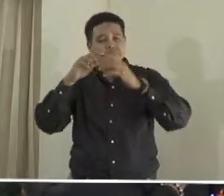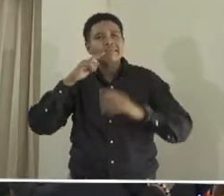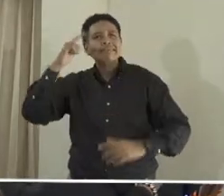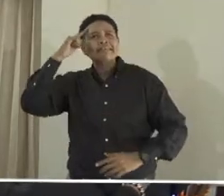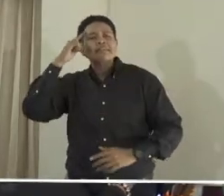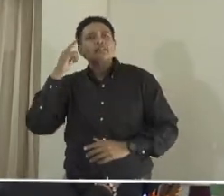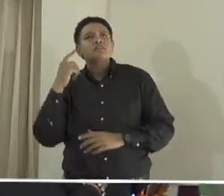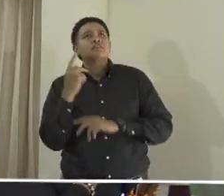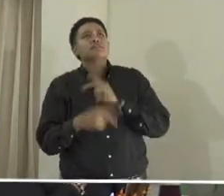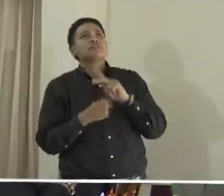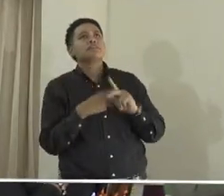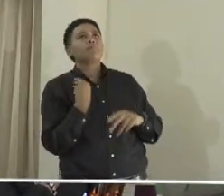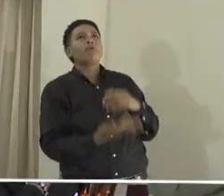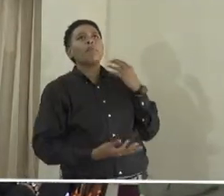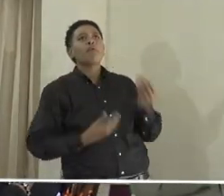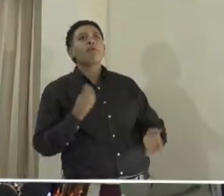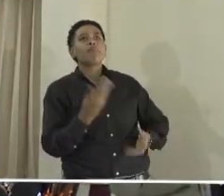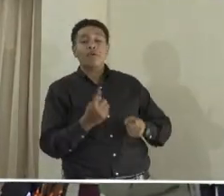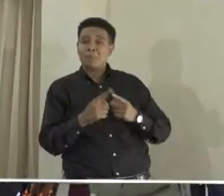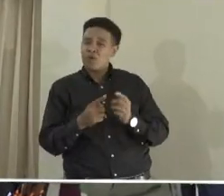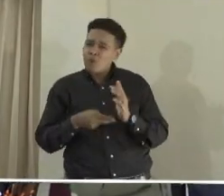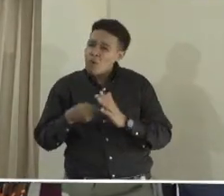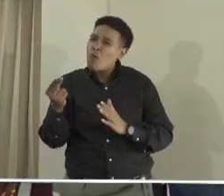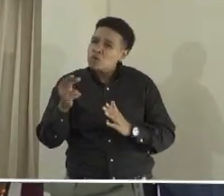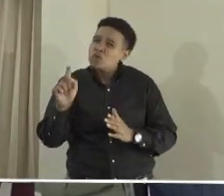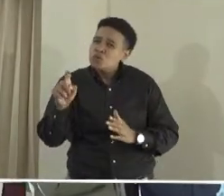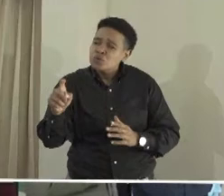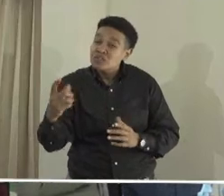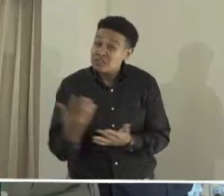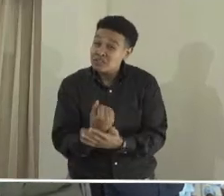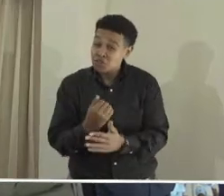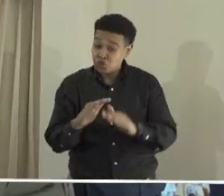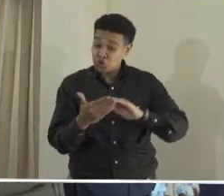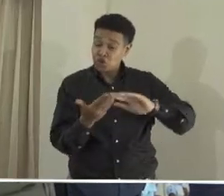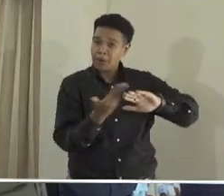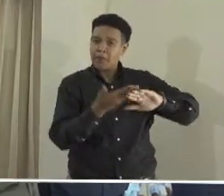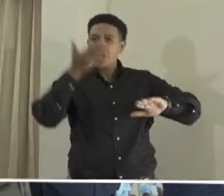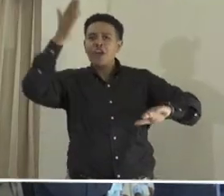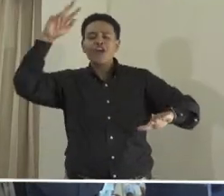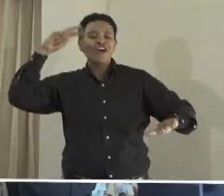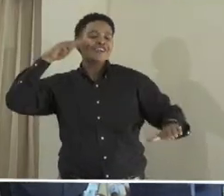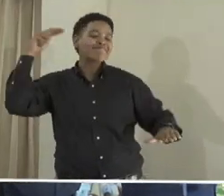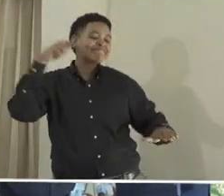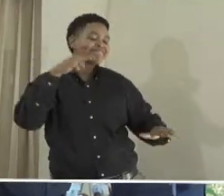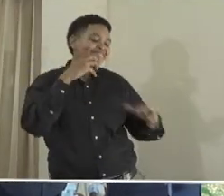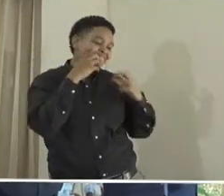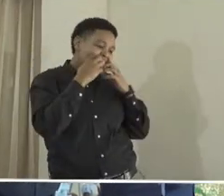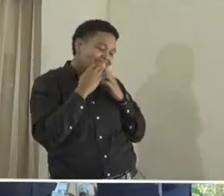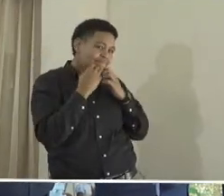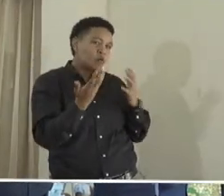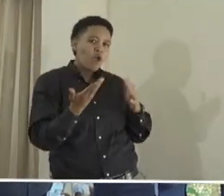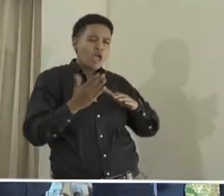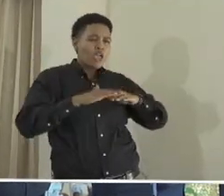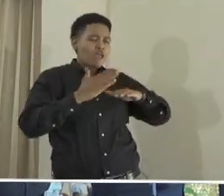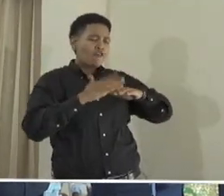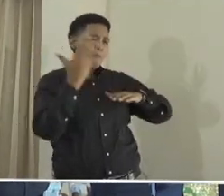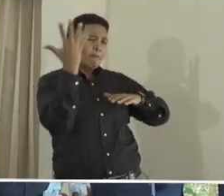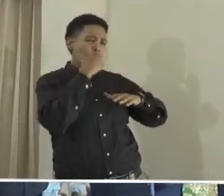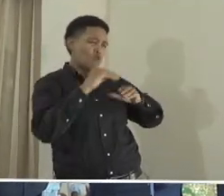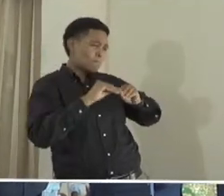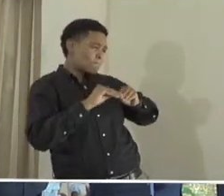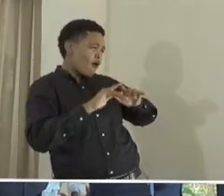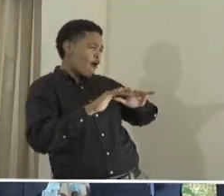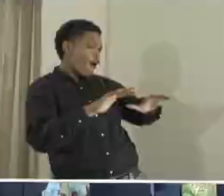think generously and honestly, so that Jamaica may, under God, increase in